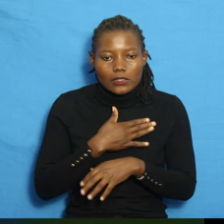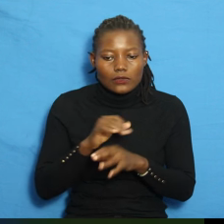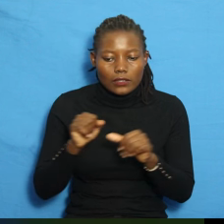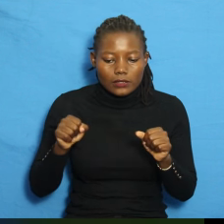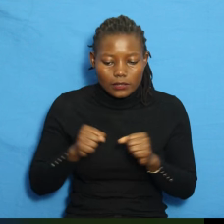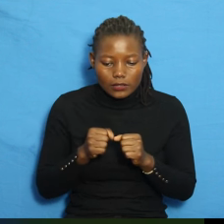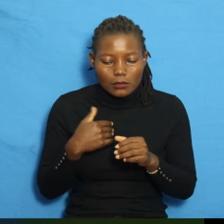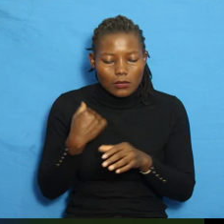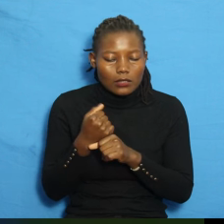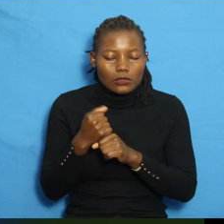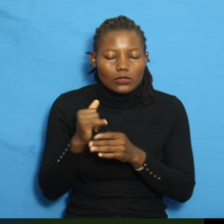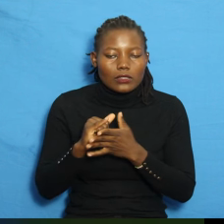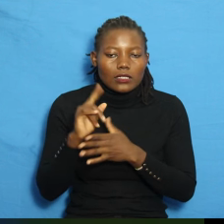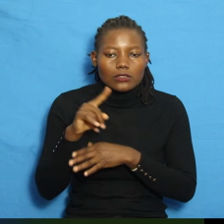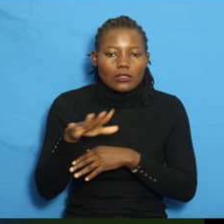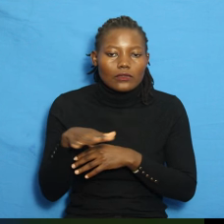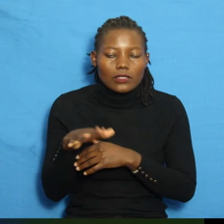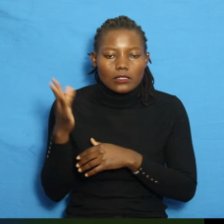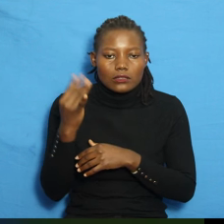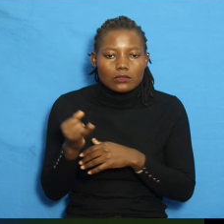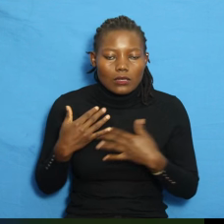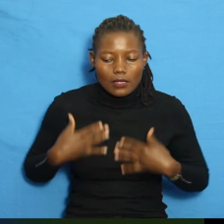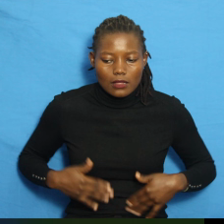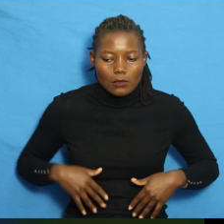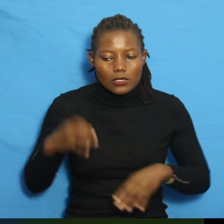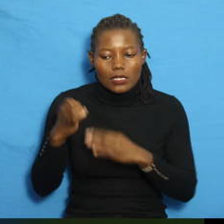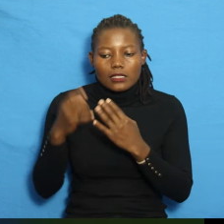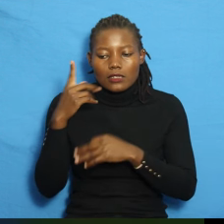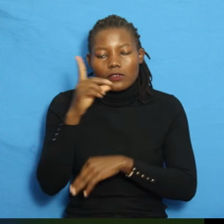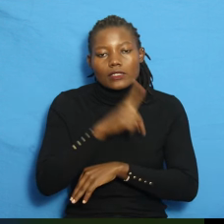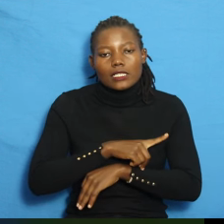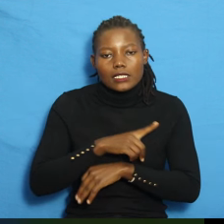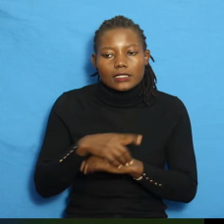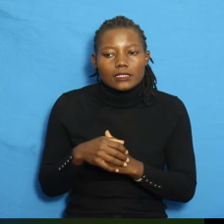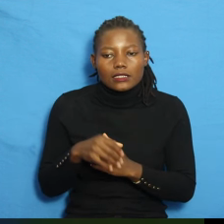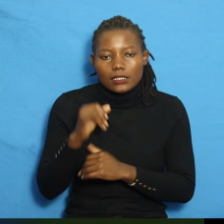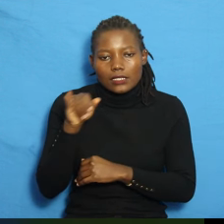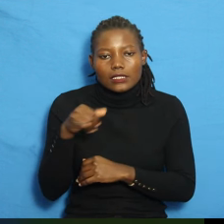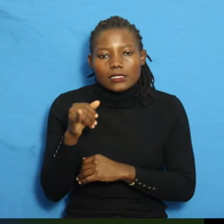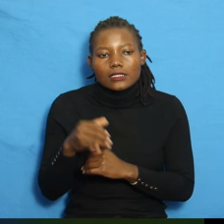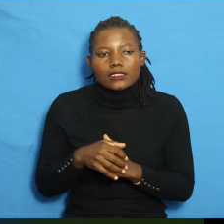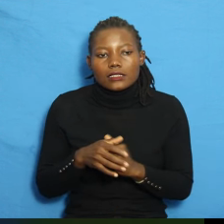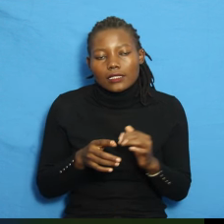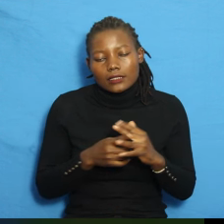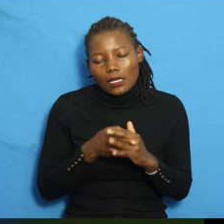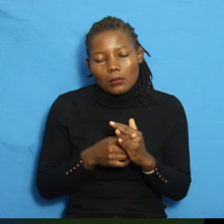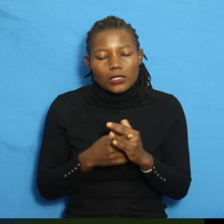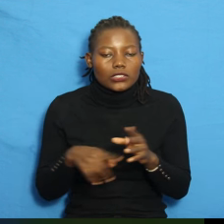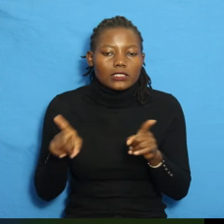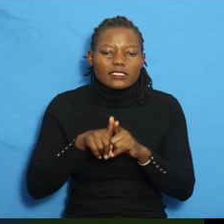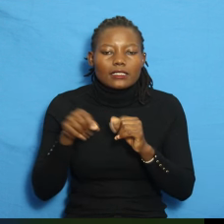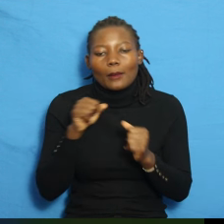that as one of the areas, because the body at the end of the day is just a machine, like a